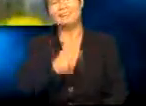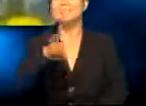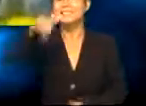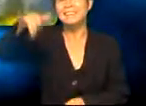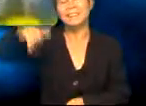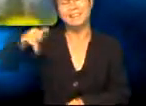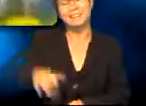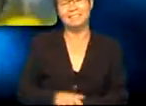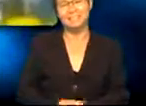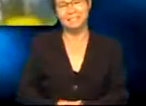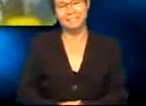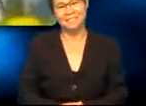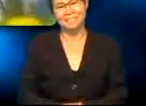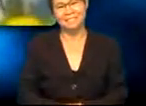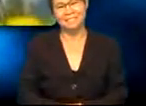Yeah!